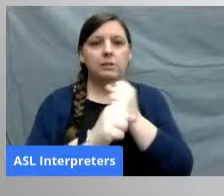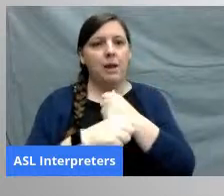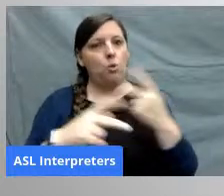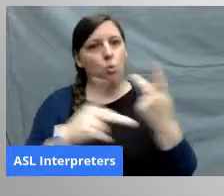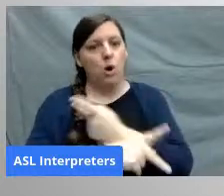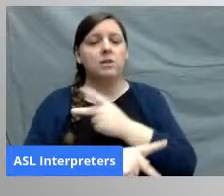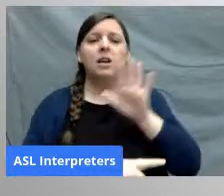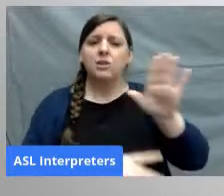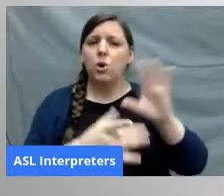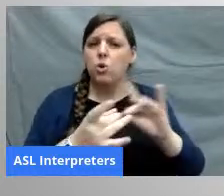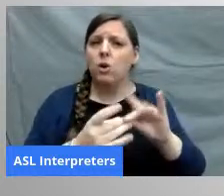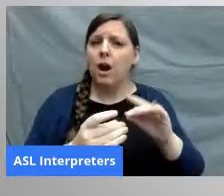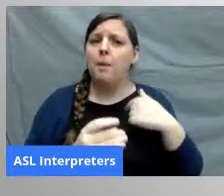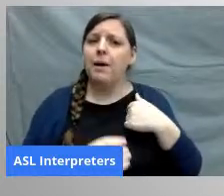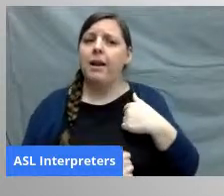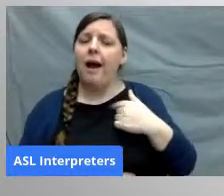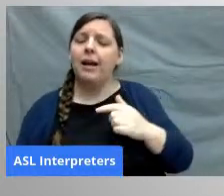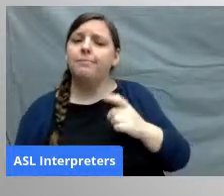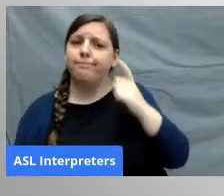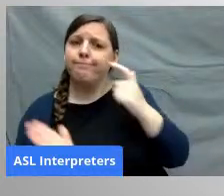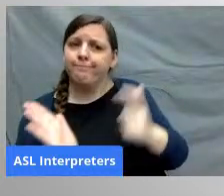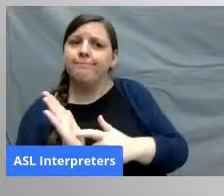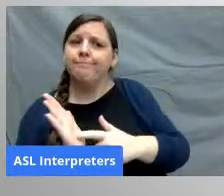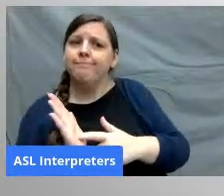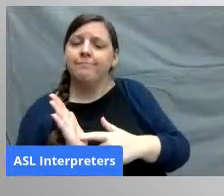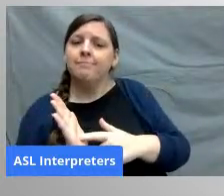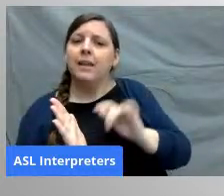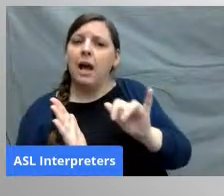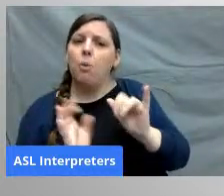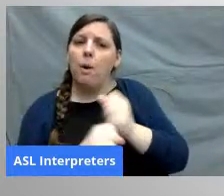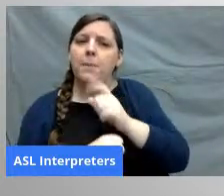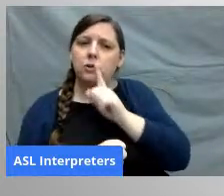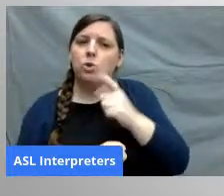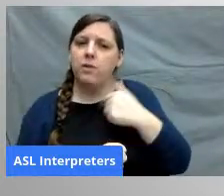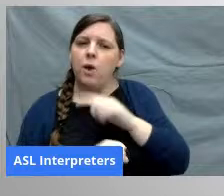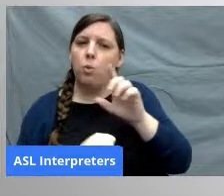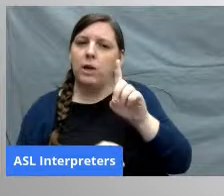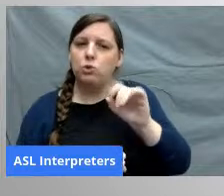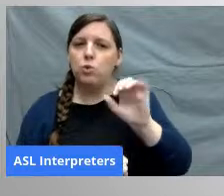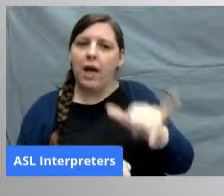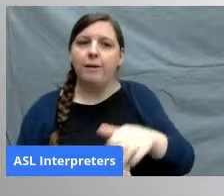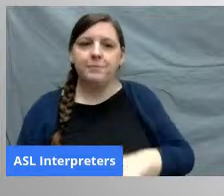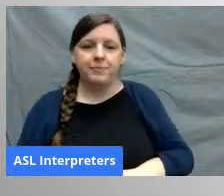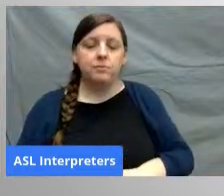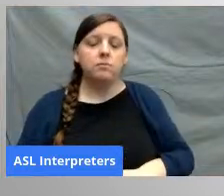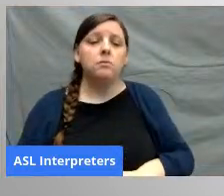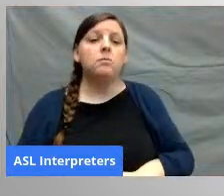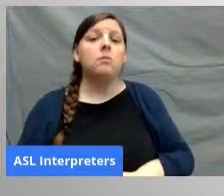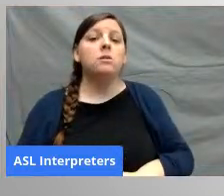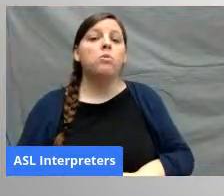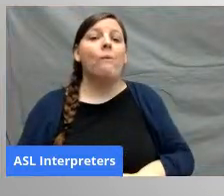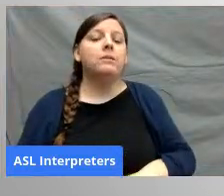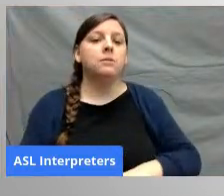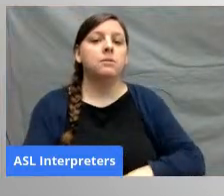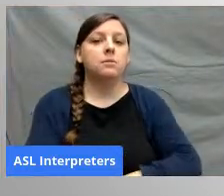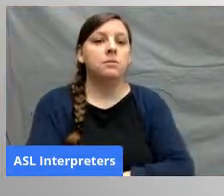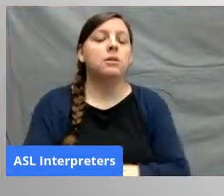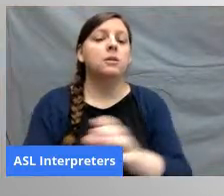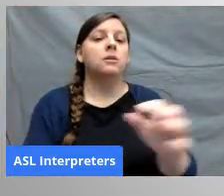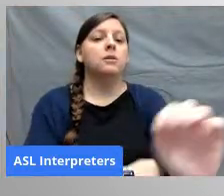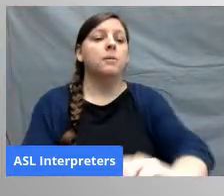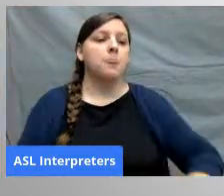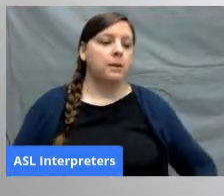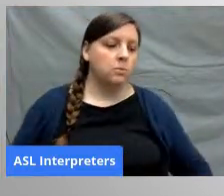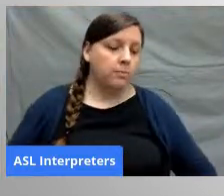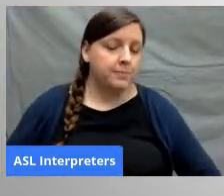noted, and we will make sure that we do that. Mr. Gaskins, I was going to say, I do want to highlight what Ms. Gallagher and